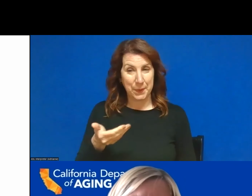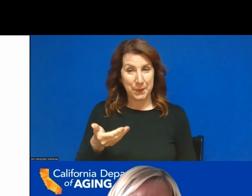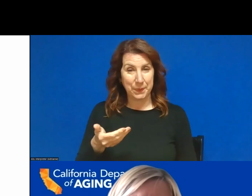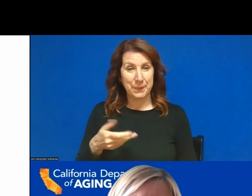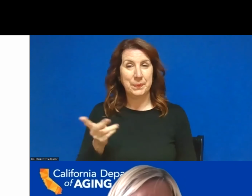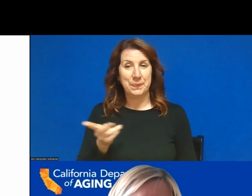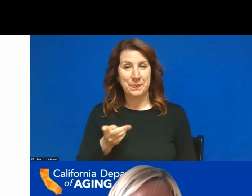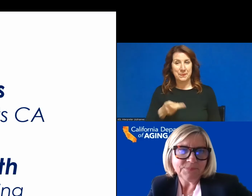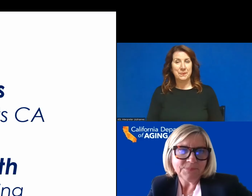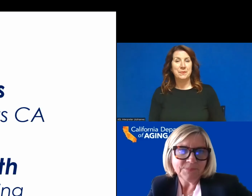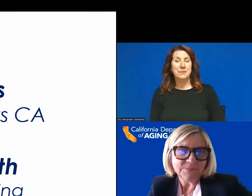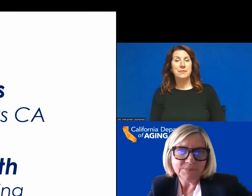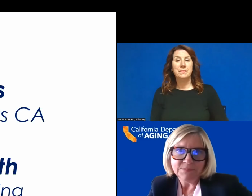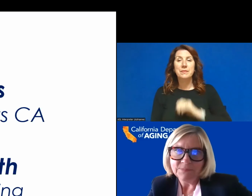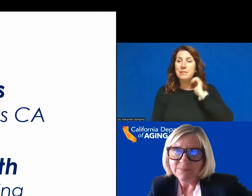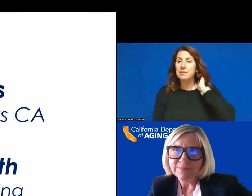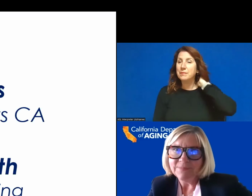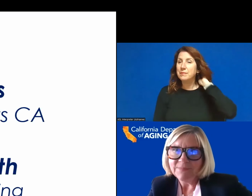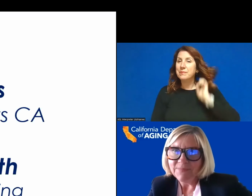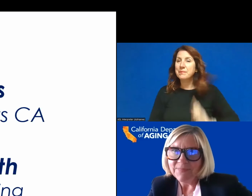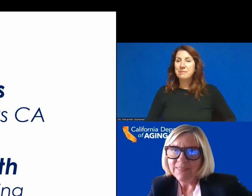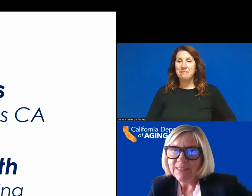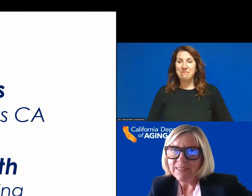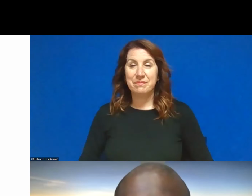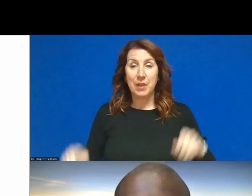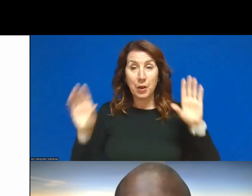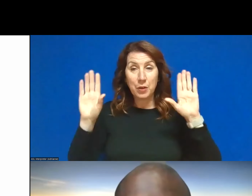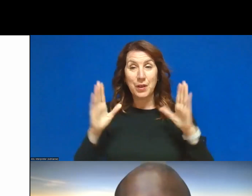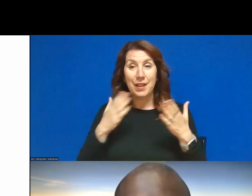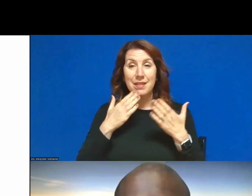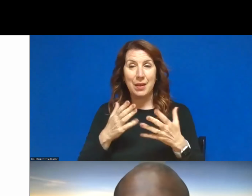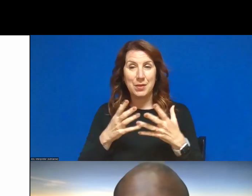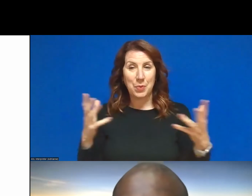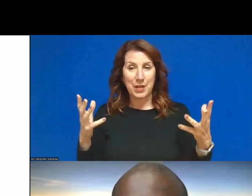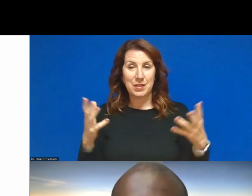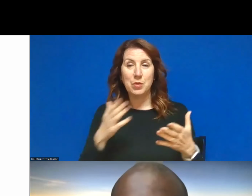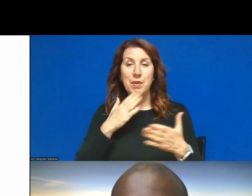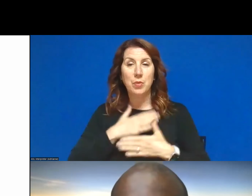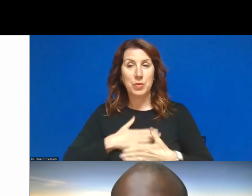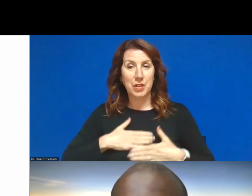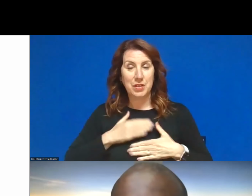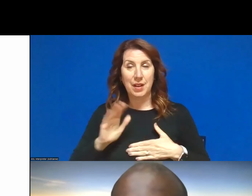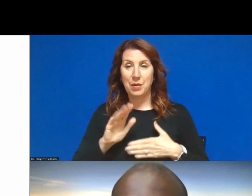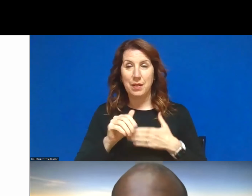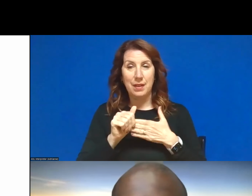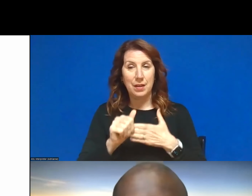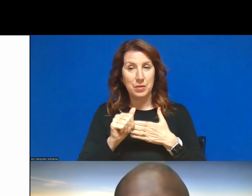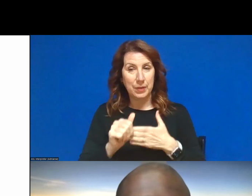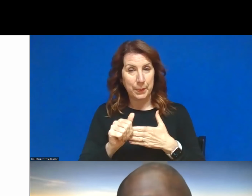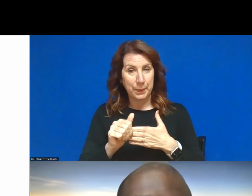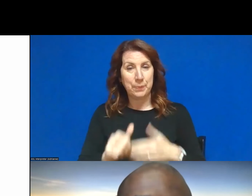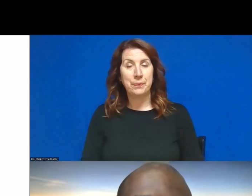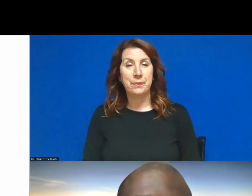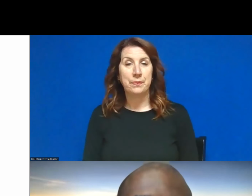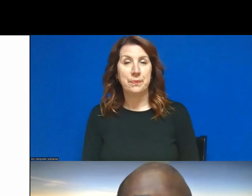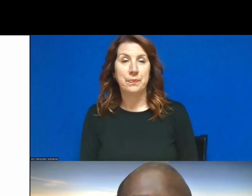Harris. Great. Thank you so much, Susan. Really appreciate your leadership. And